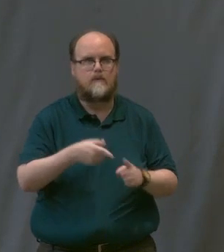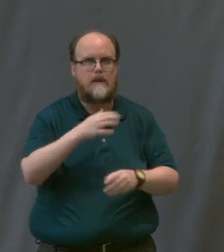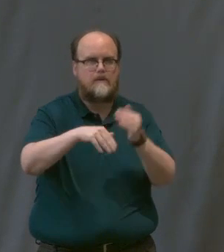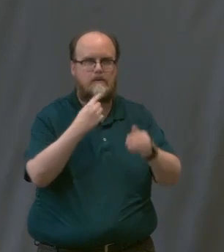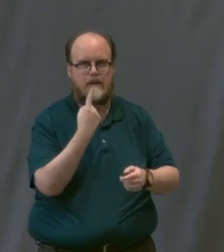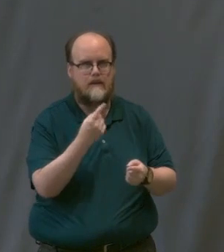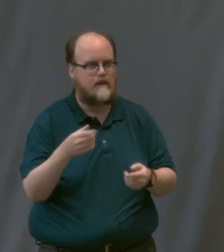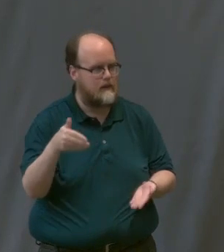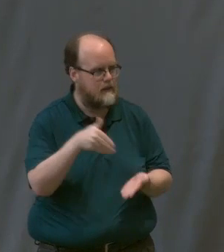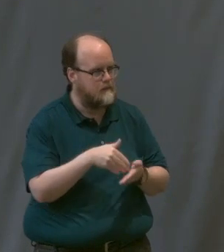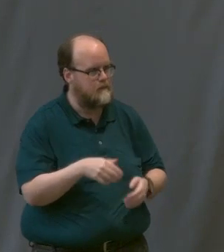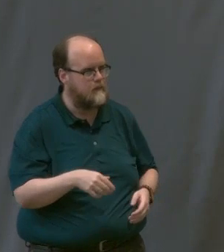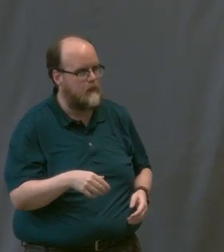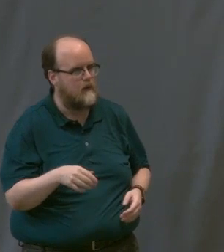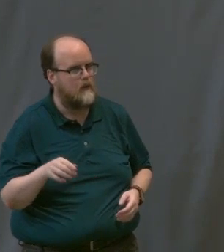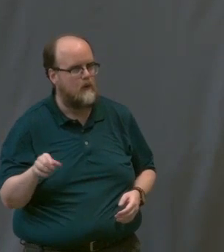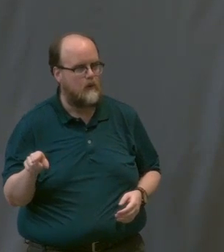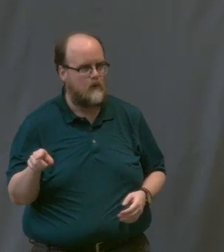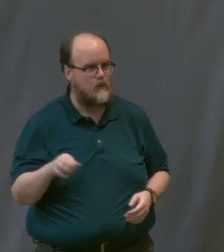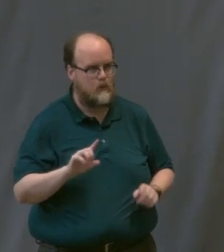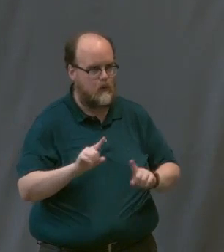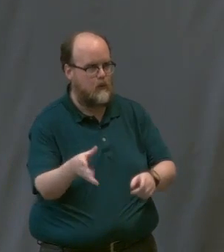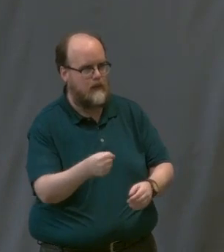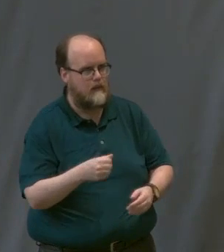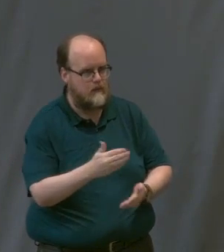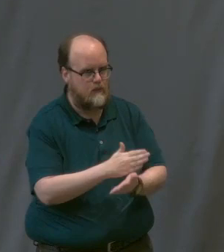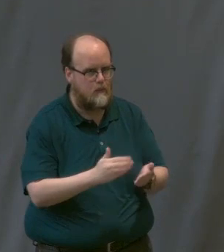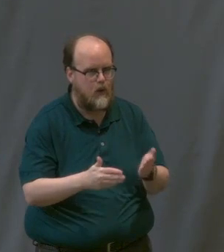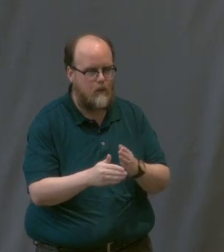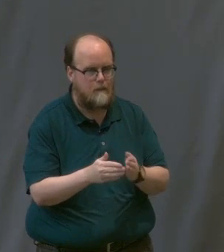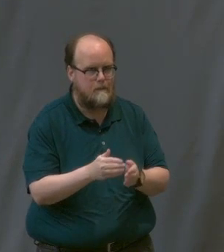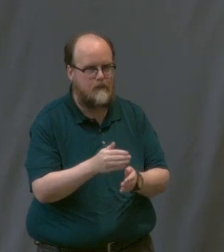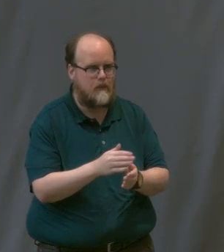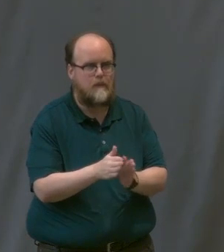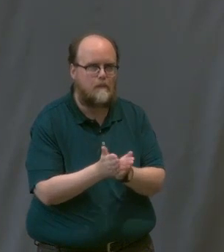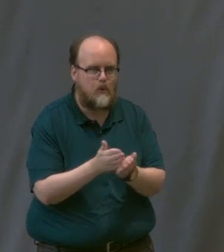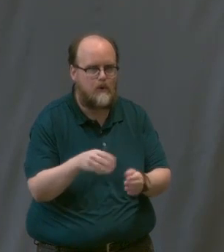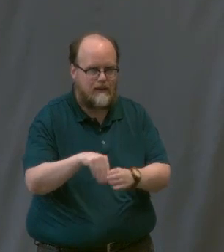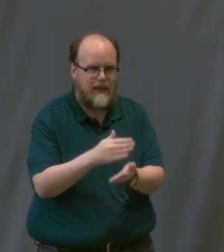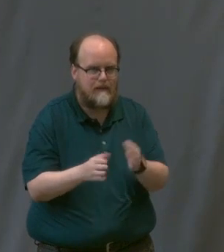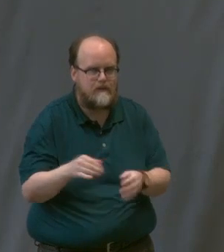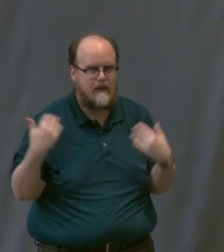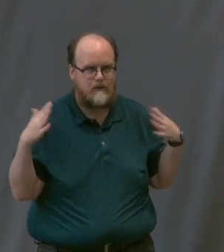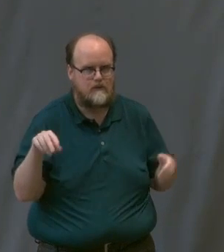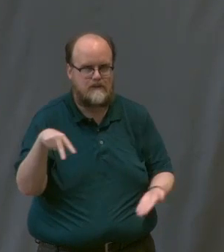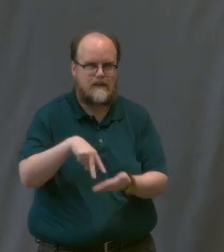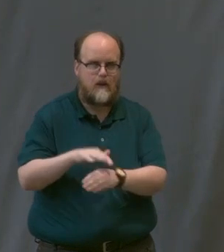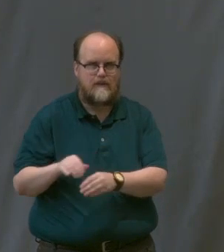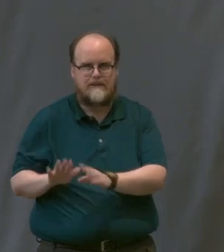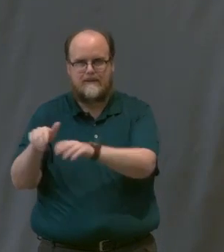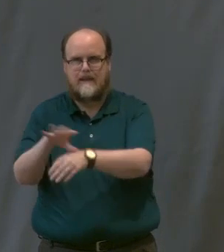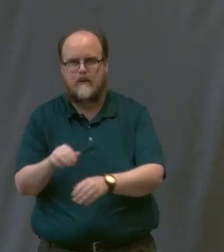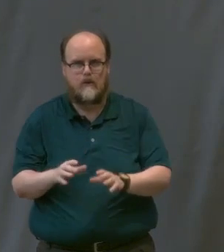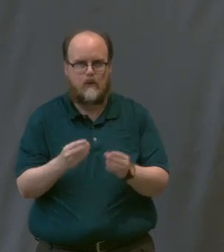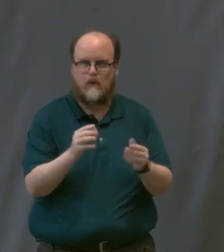said, go take the little book which is opened in the hand of the angel who stands on the sea and on the earth. So I went to